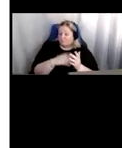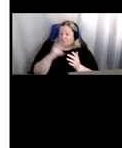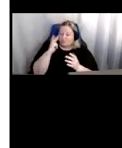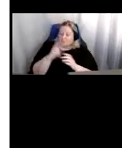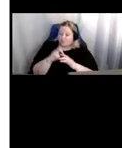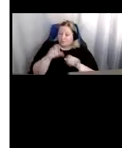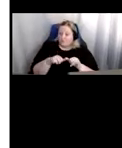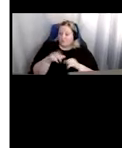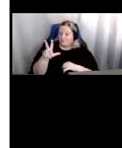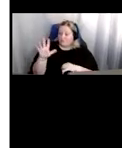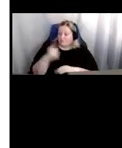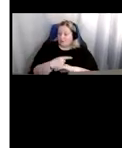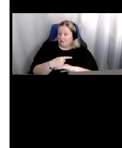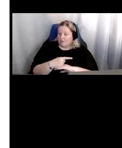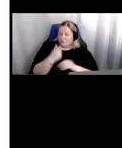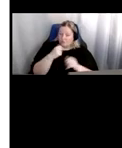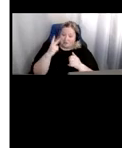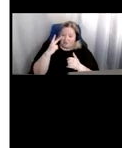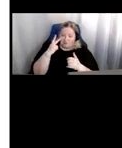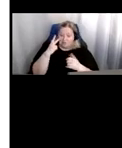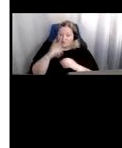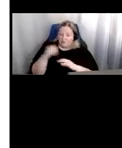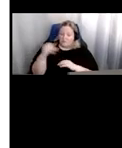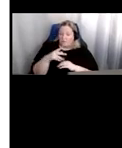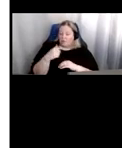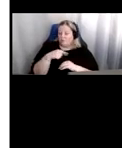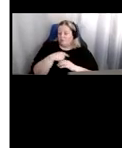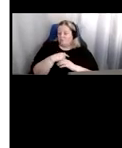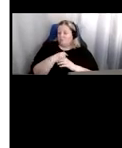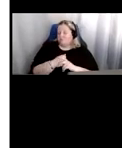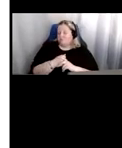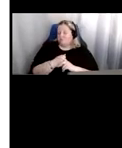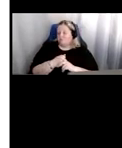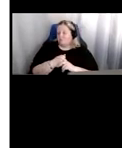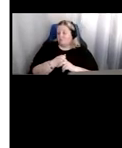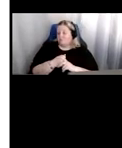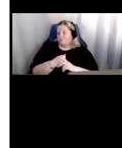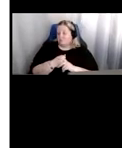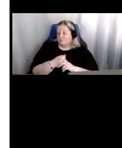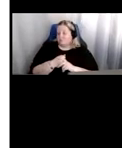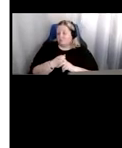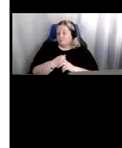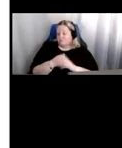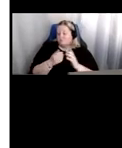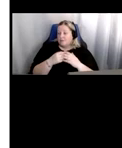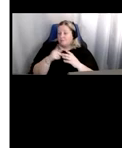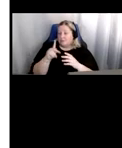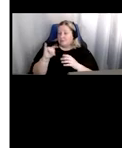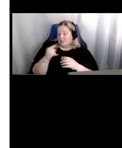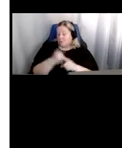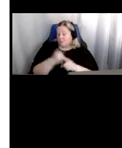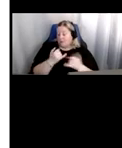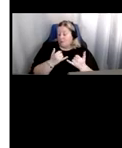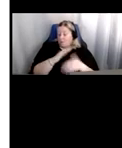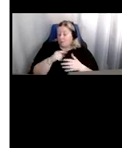them for 35 days, try them out, and then ship them back to us. So they come as a kit right now, all